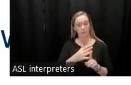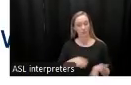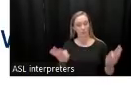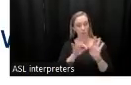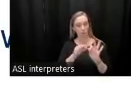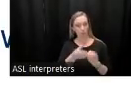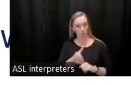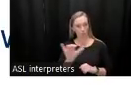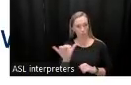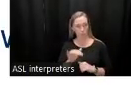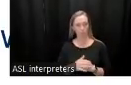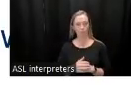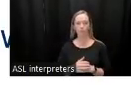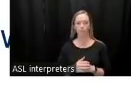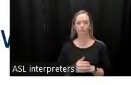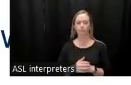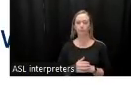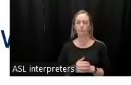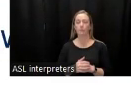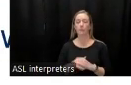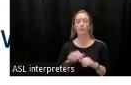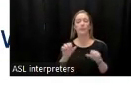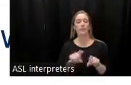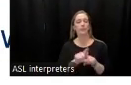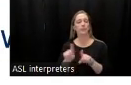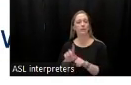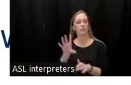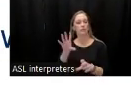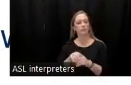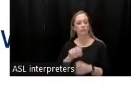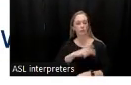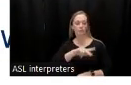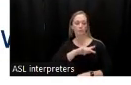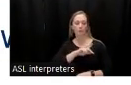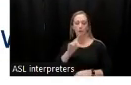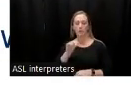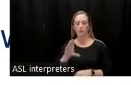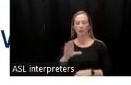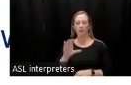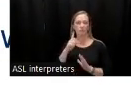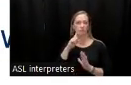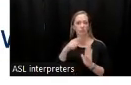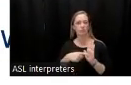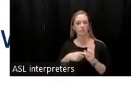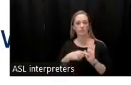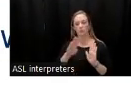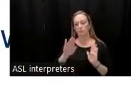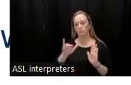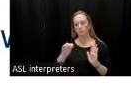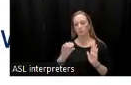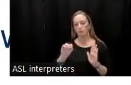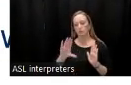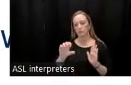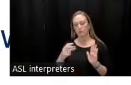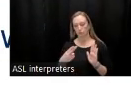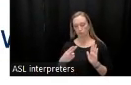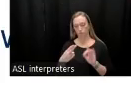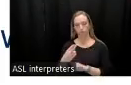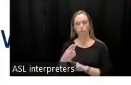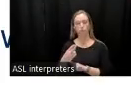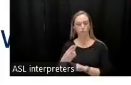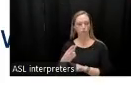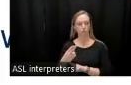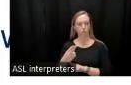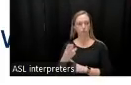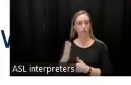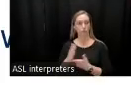can also feature into the personal documents like bio sketches. So as part of your